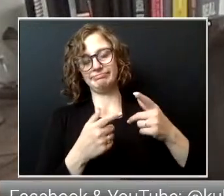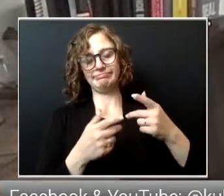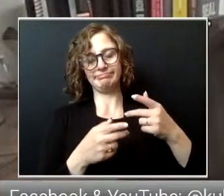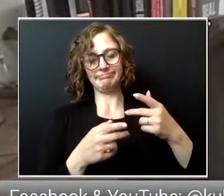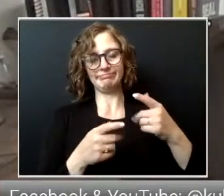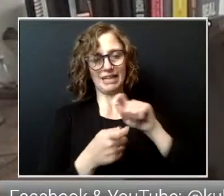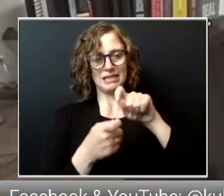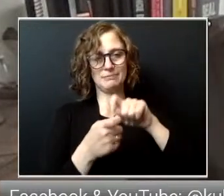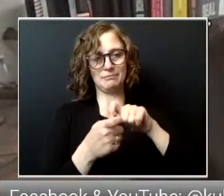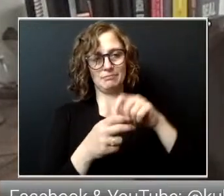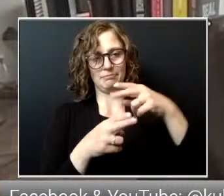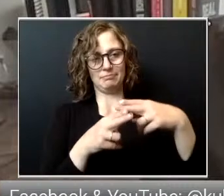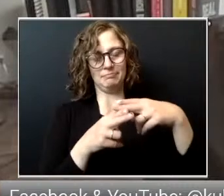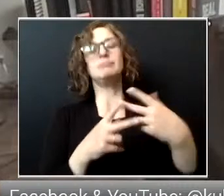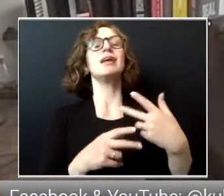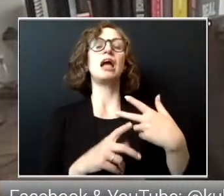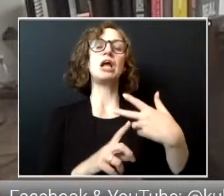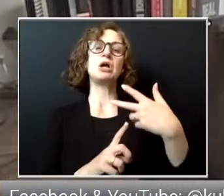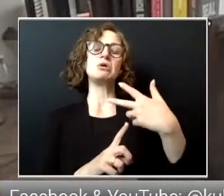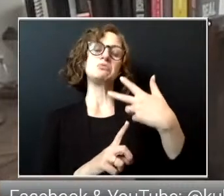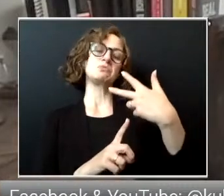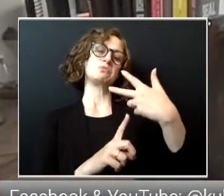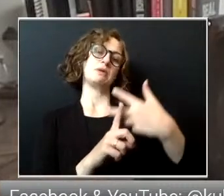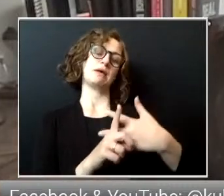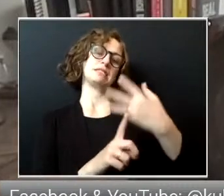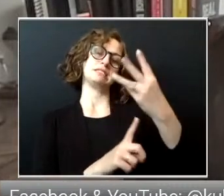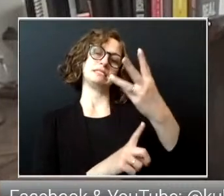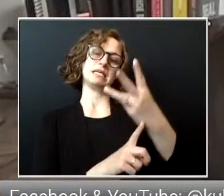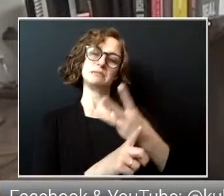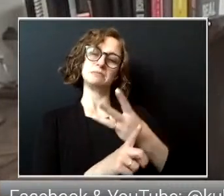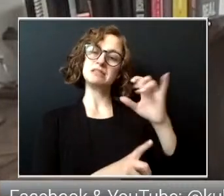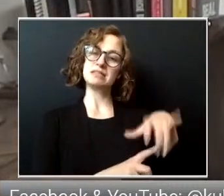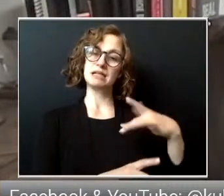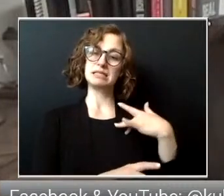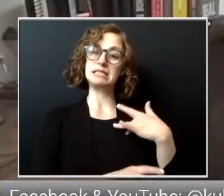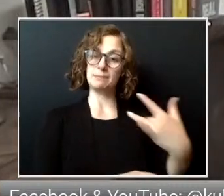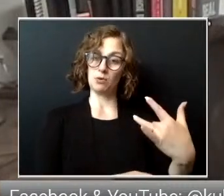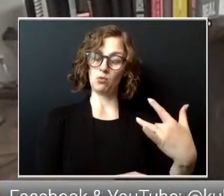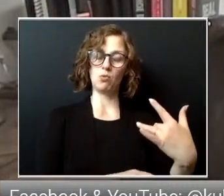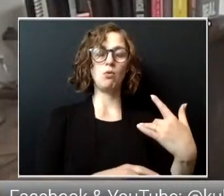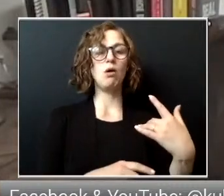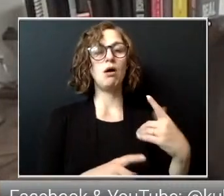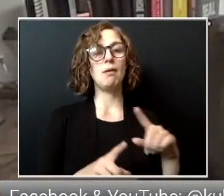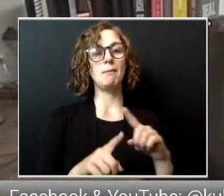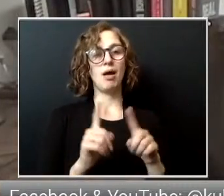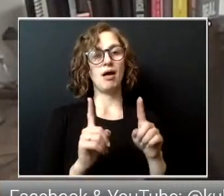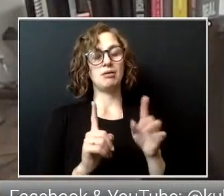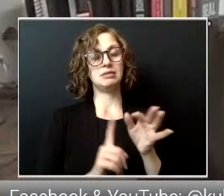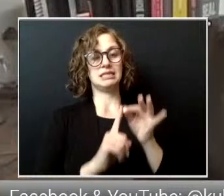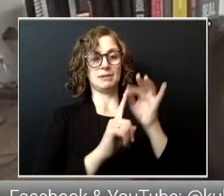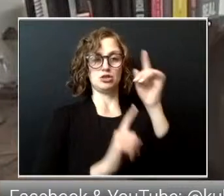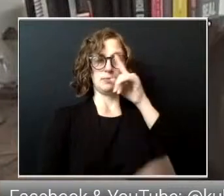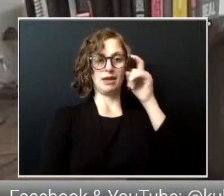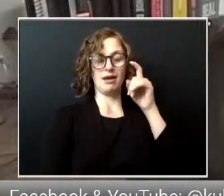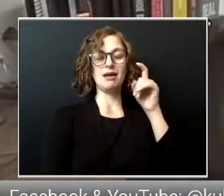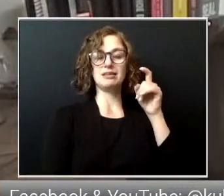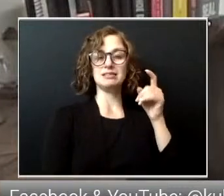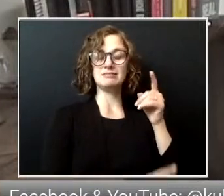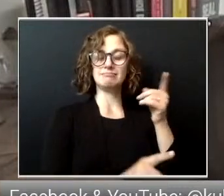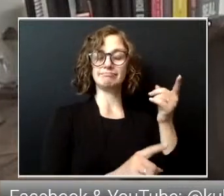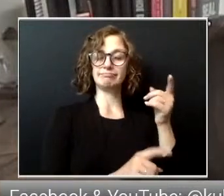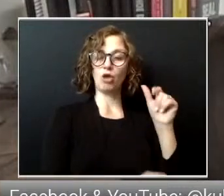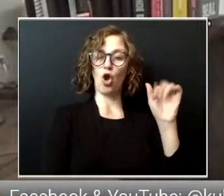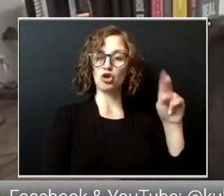3 to 6 months is a typical time. But especially because he was premature, we needed